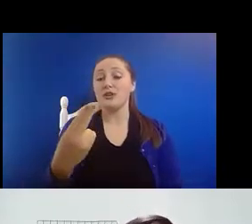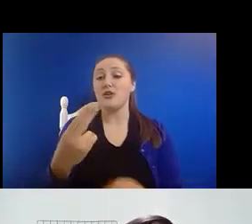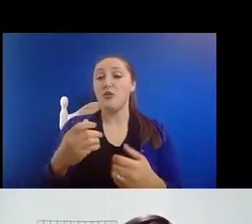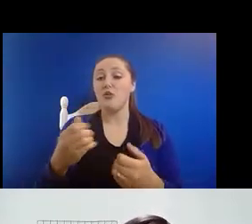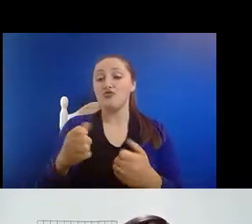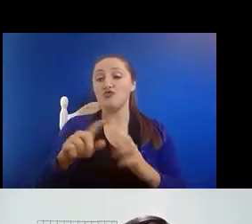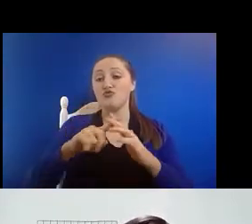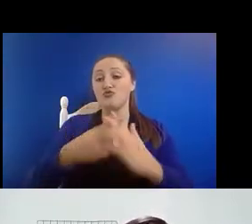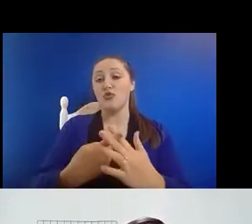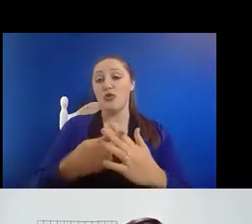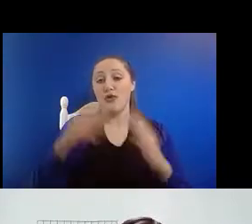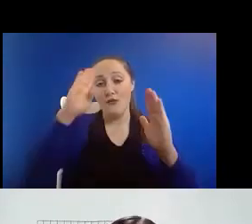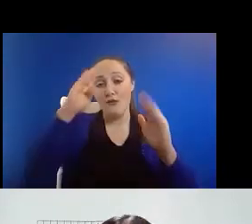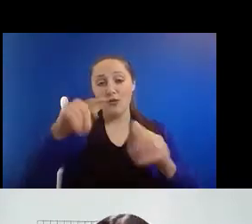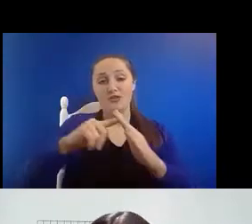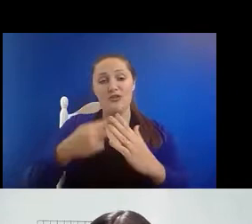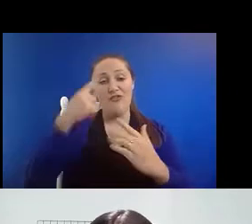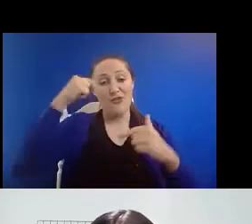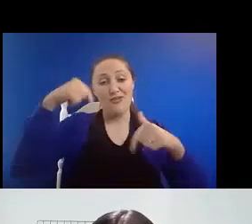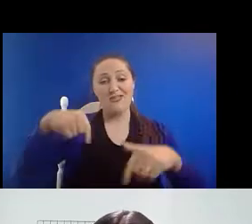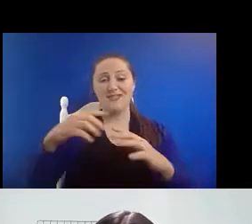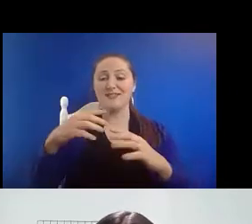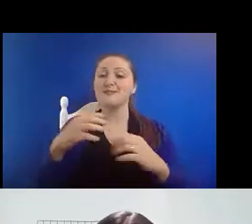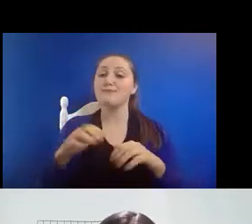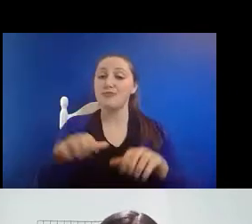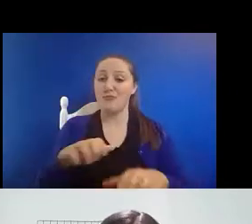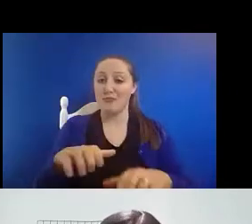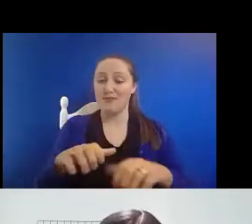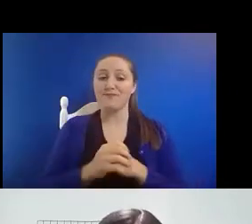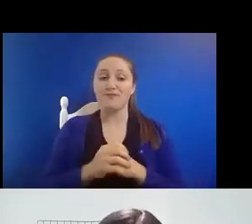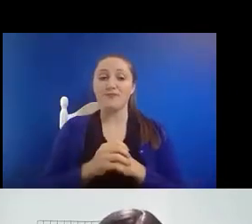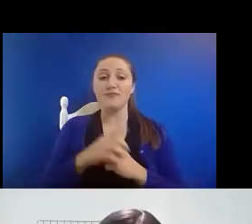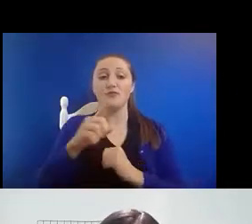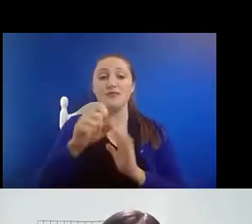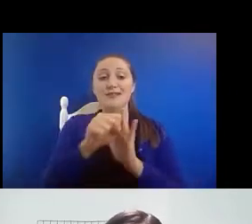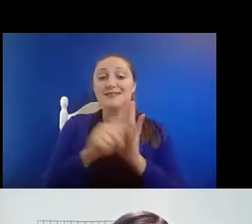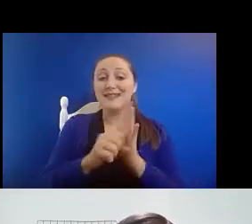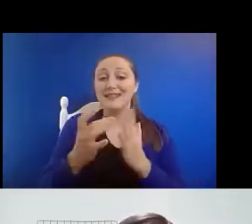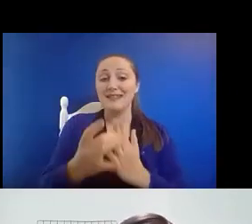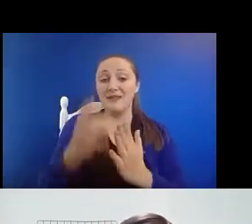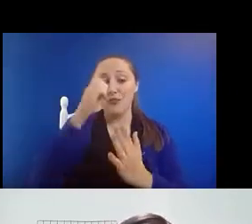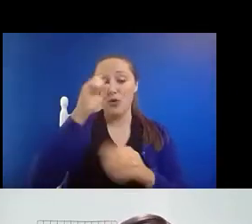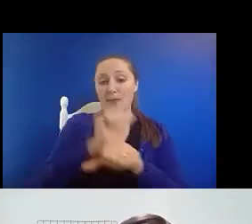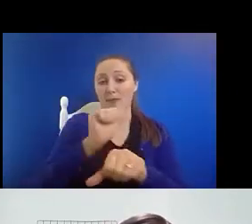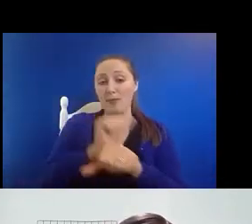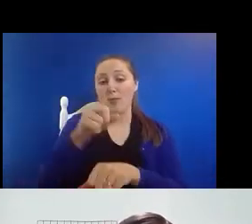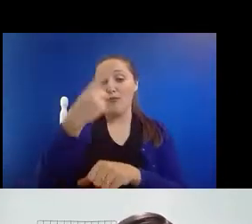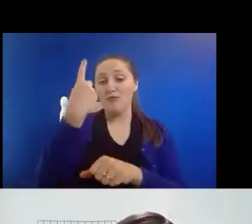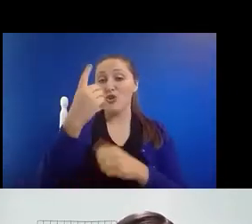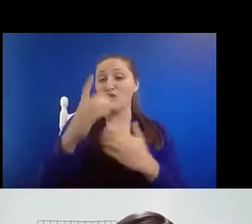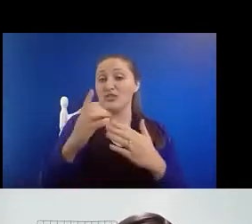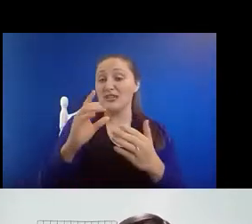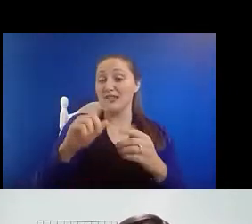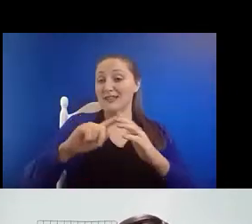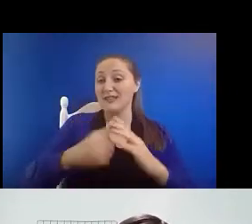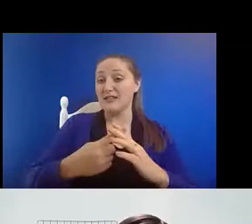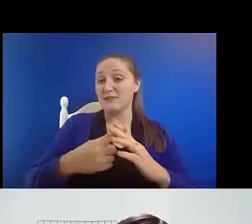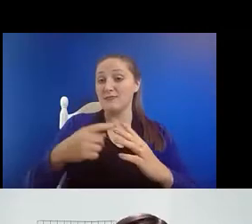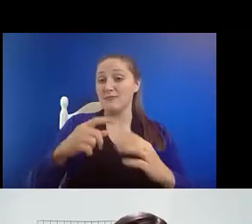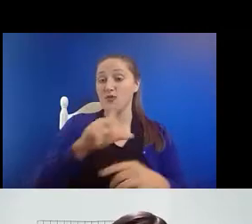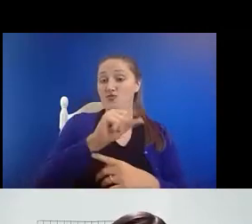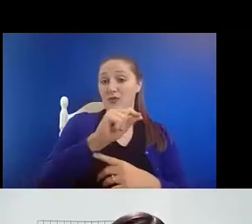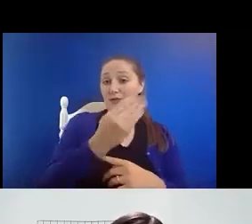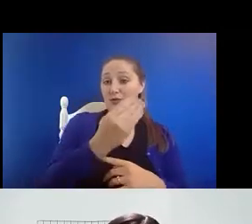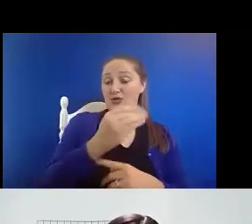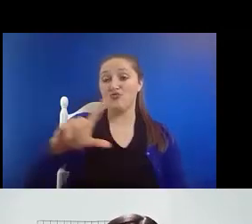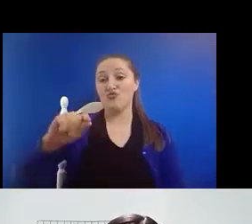on this movement. She was a state lead for the Employment First initiatives from 2015 to 2021,